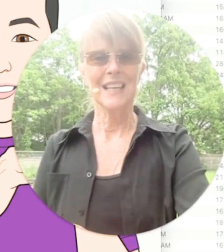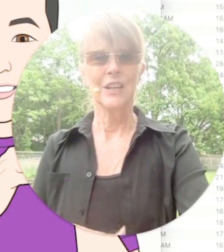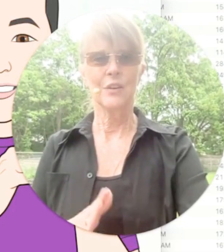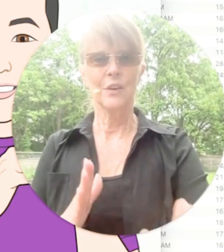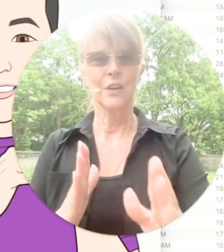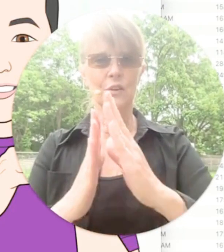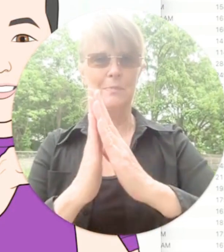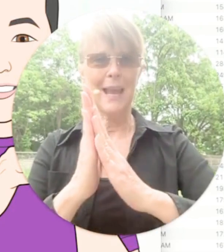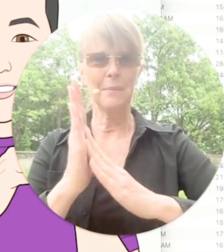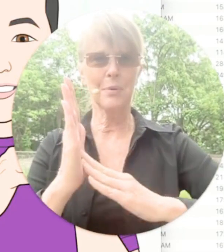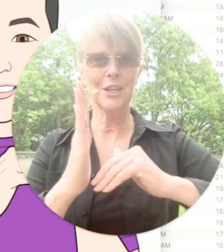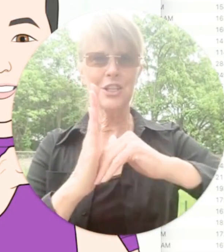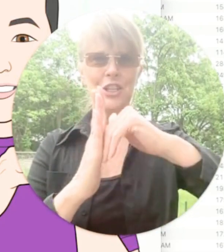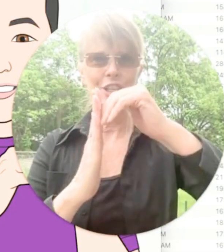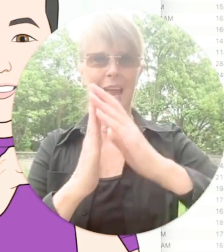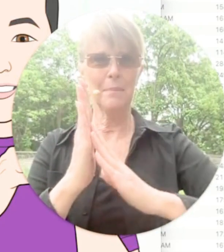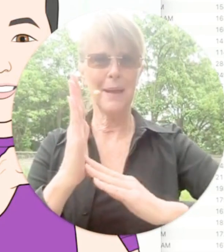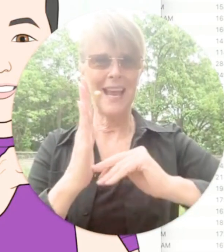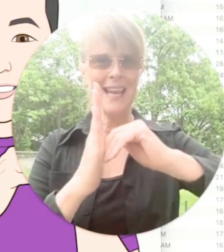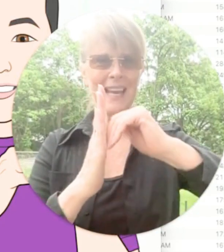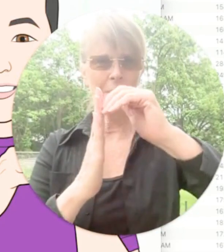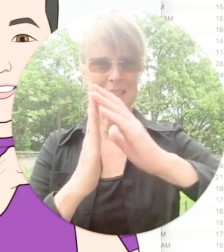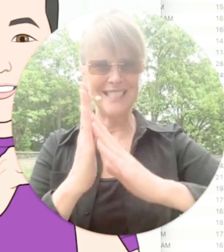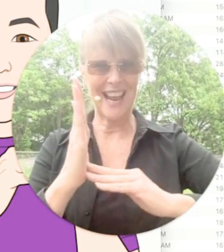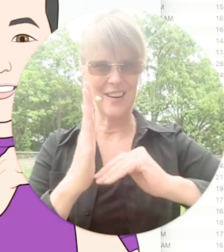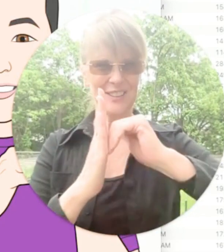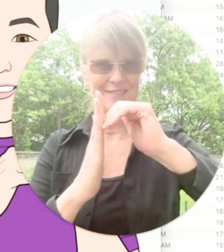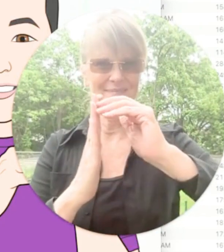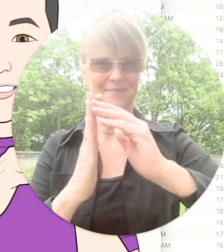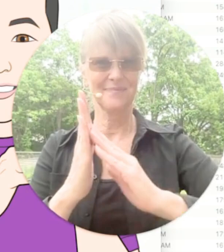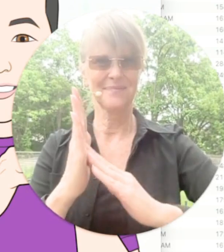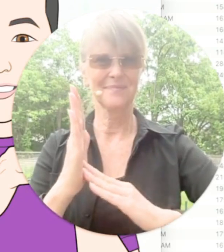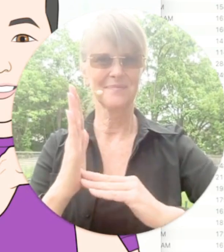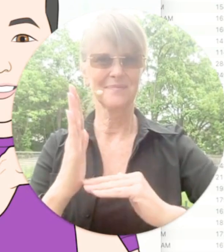Paint. You're going to use your paintbrush and paint up and down.